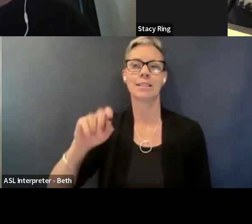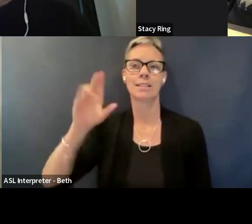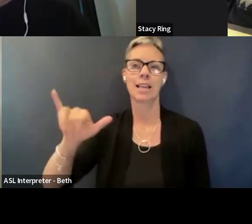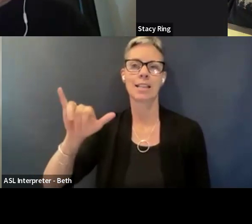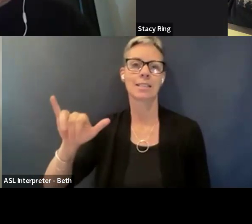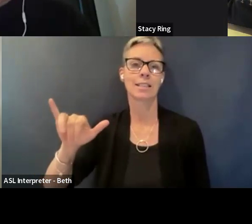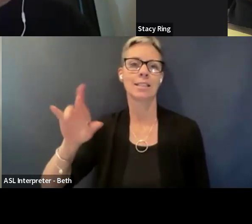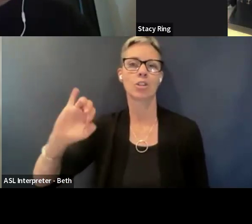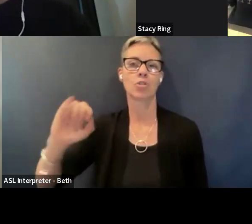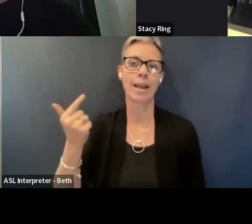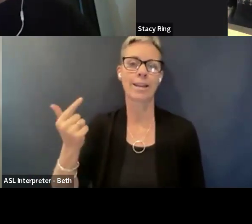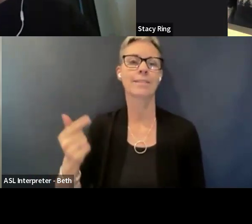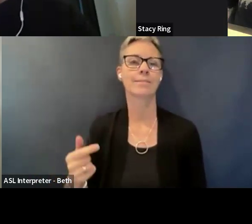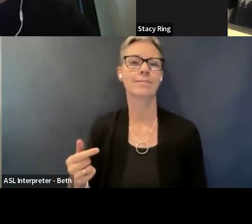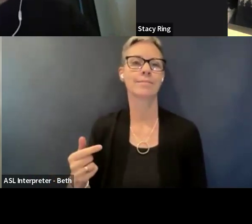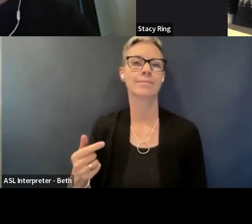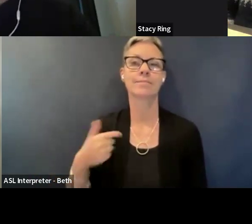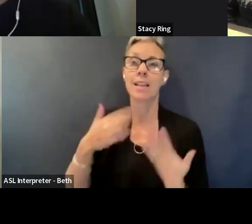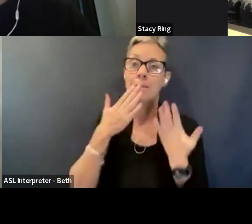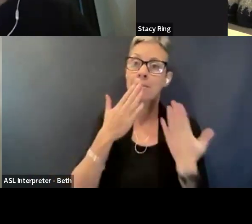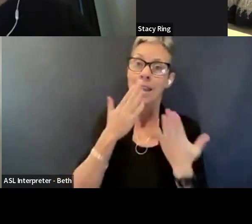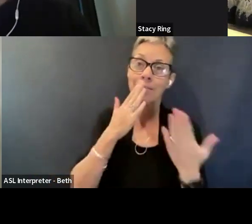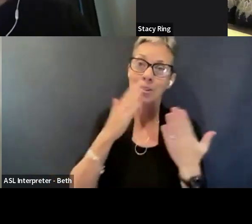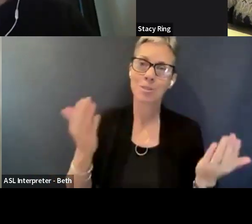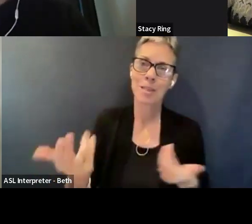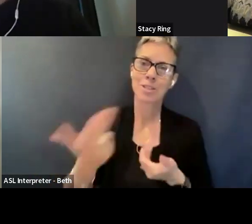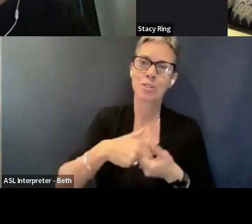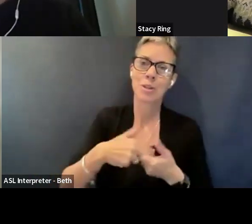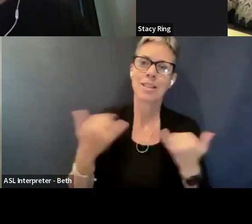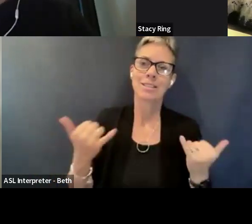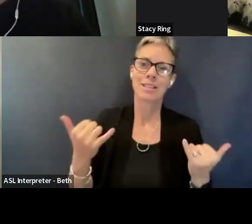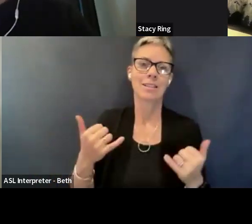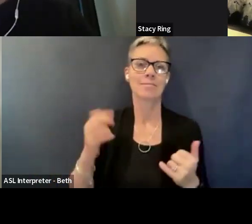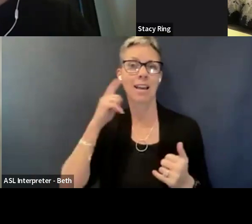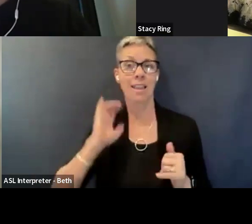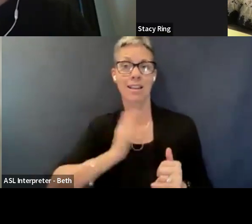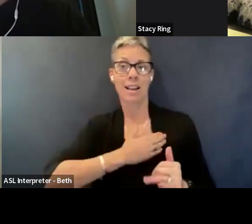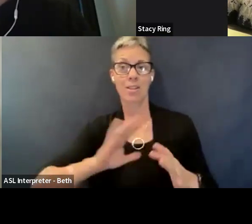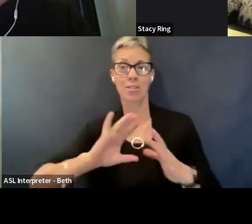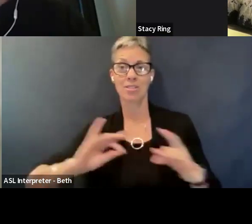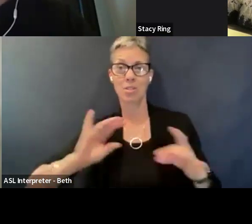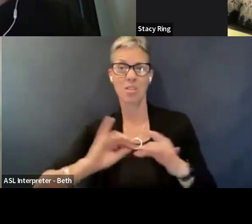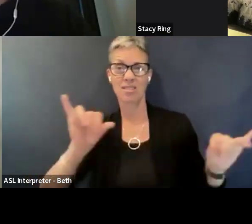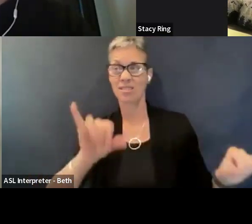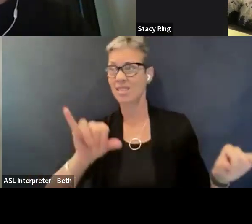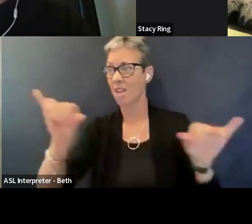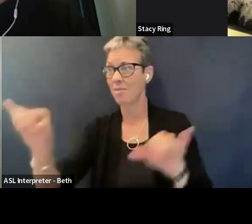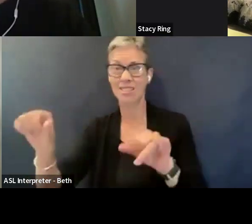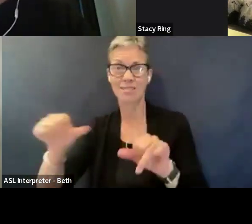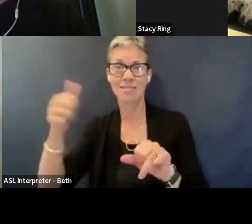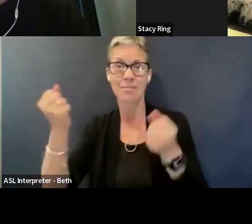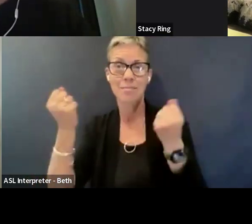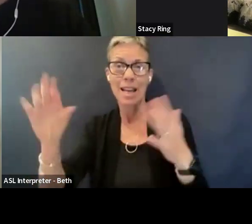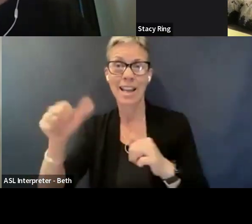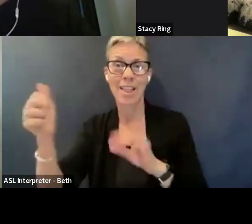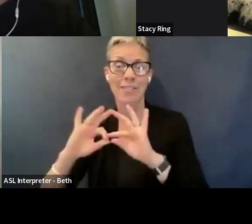I am Stacy Ring, and I'm thankful to be here because I think that our story is like a lot of other families. So I hope